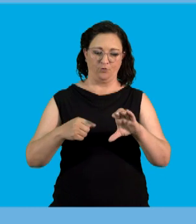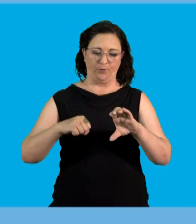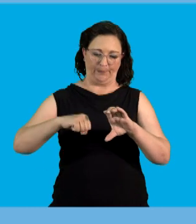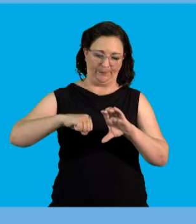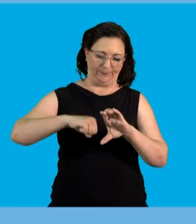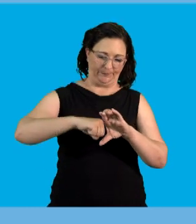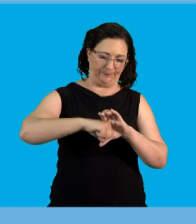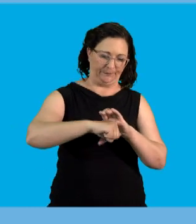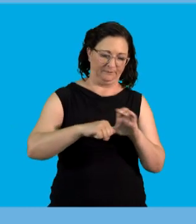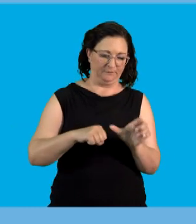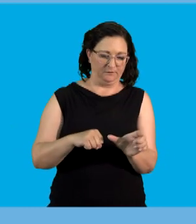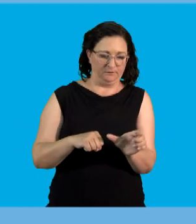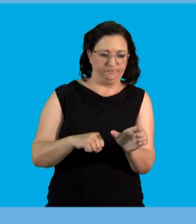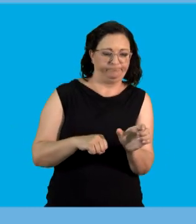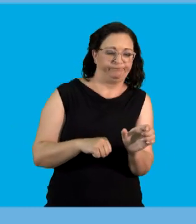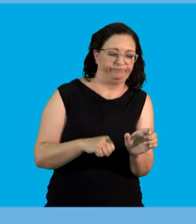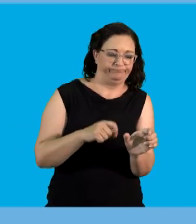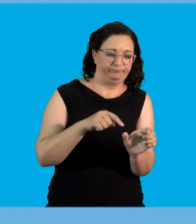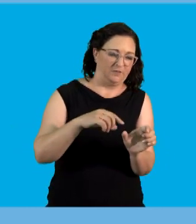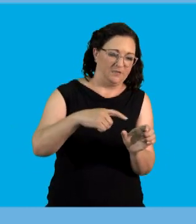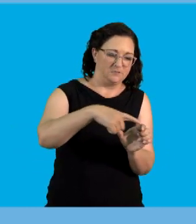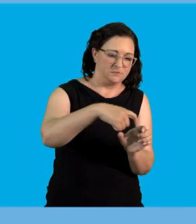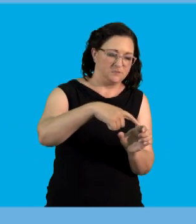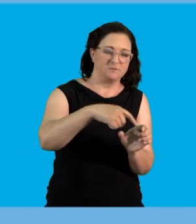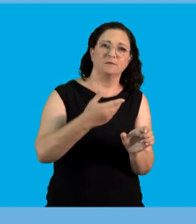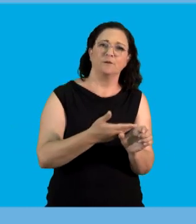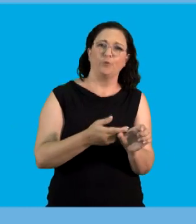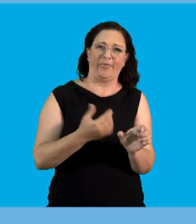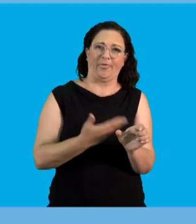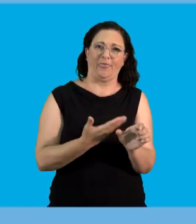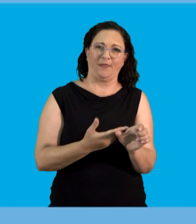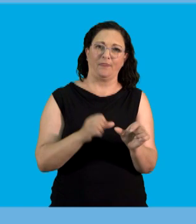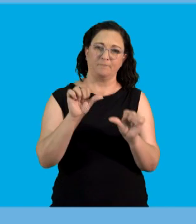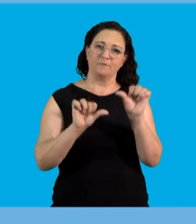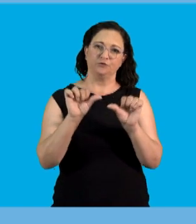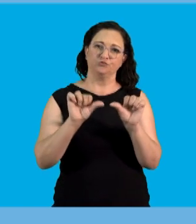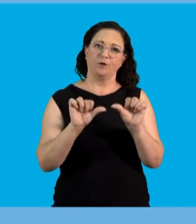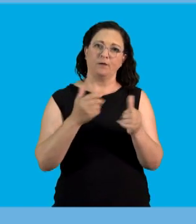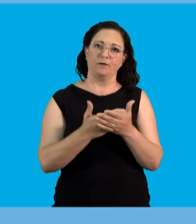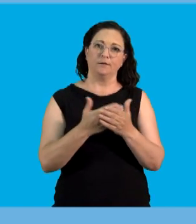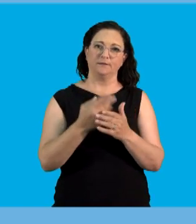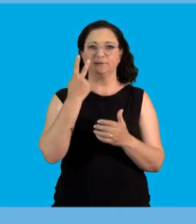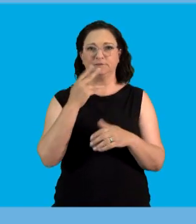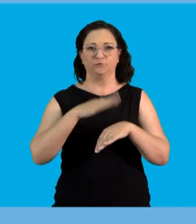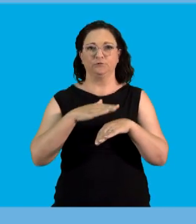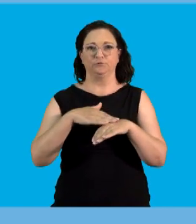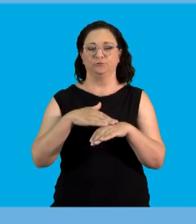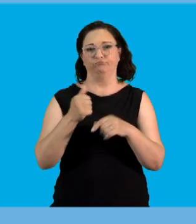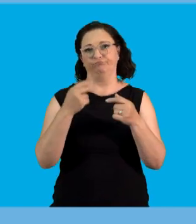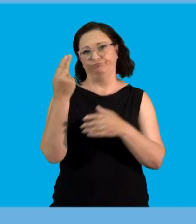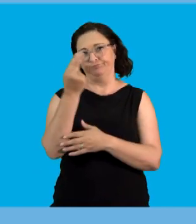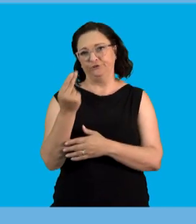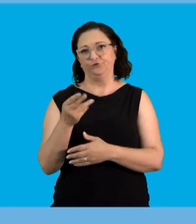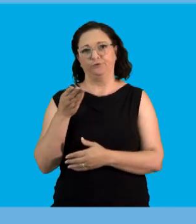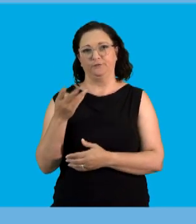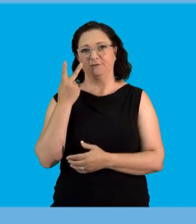plate is being pushed backwards, we can be able to measure the pressure that is exerted onto that metal bar, as we can see on this